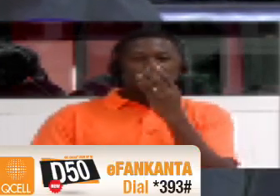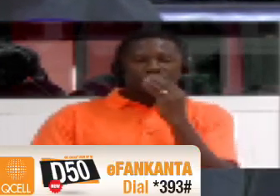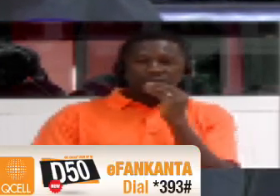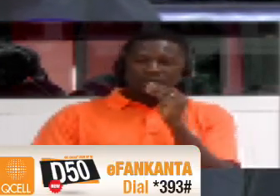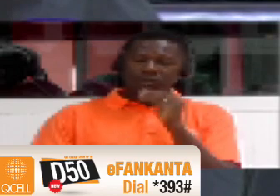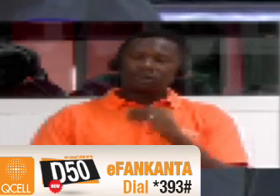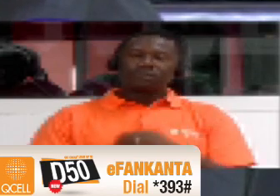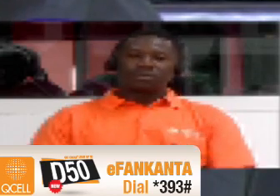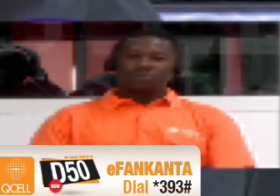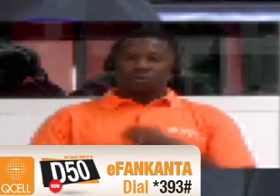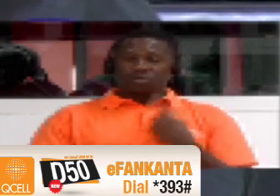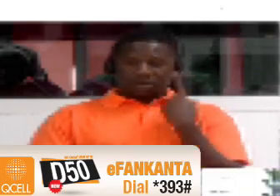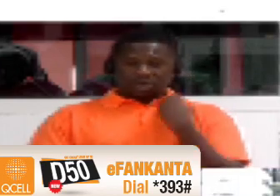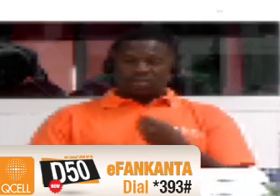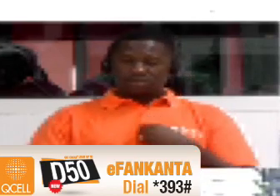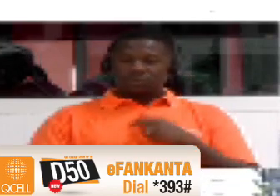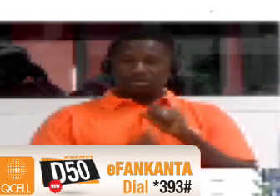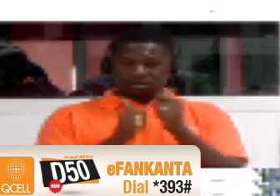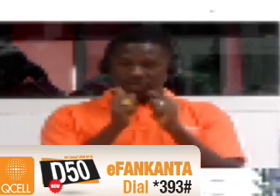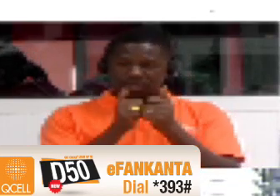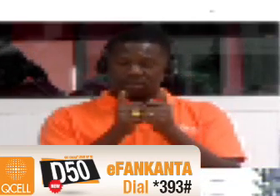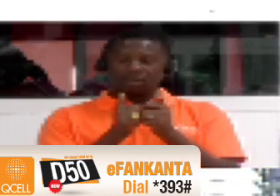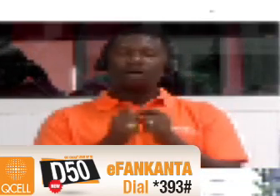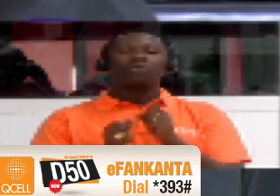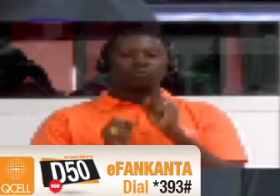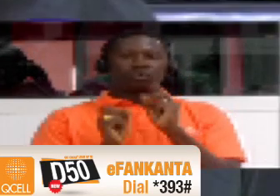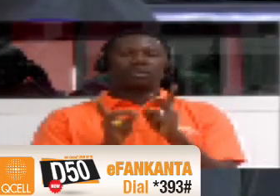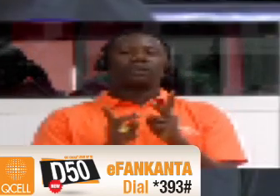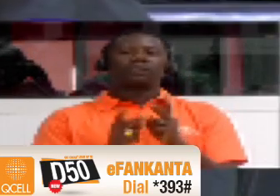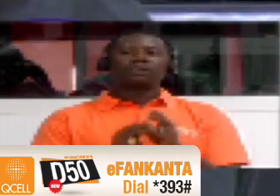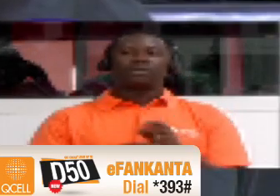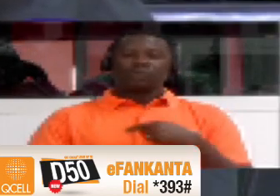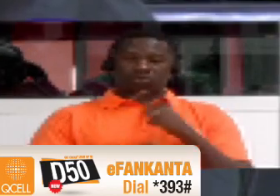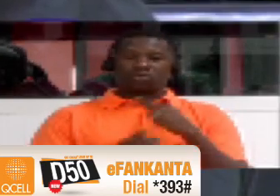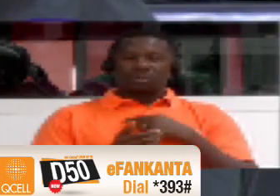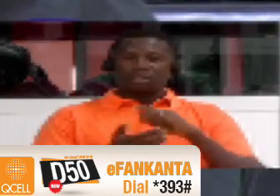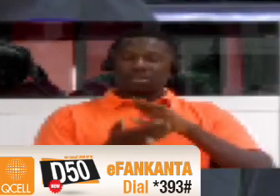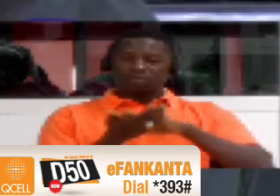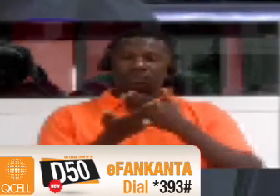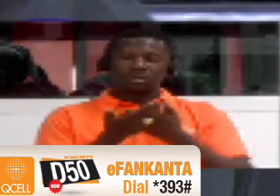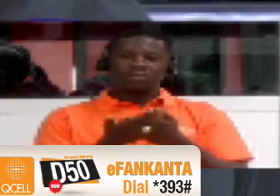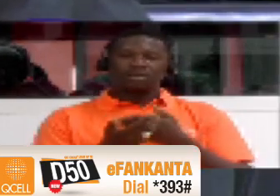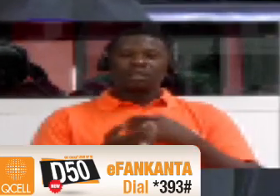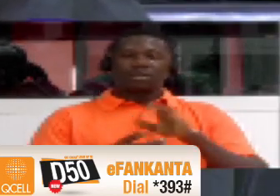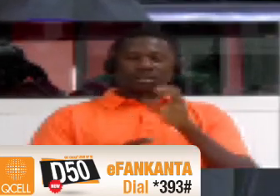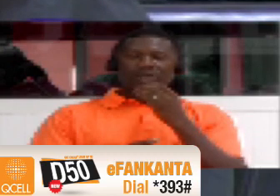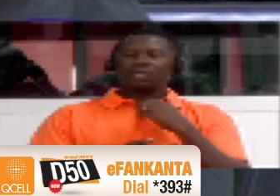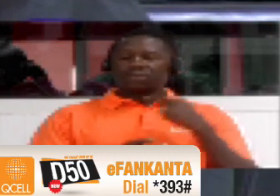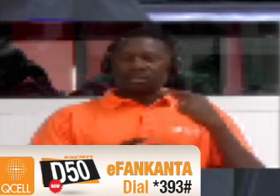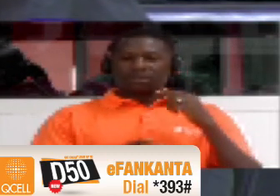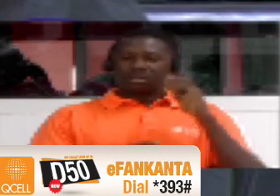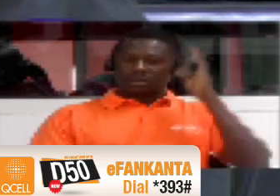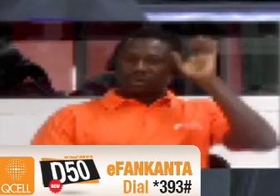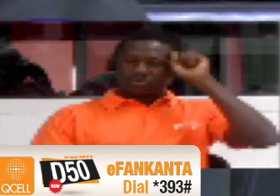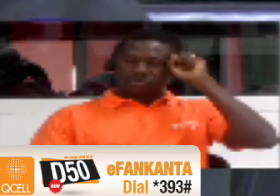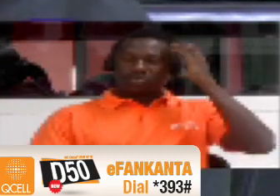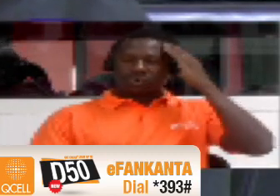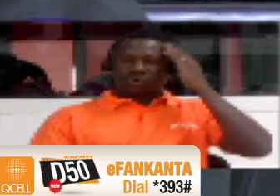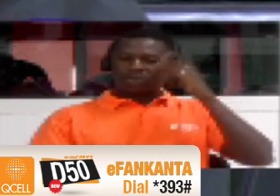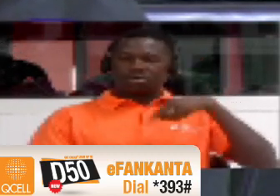Mandinka. You would like to speak in Mandinka? Yeah. All right, just so that the interpreters can take note of